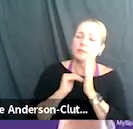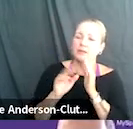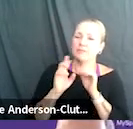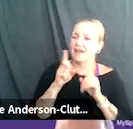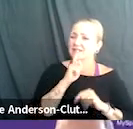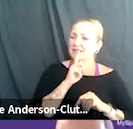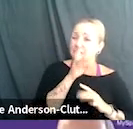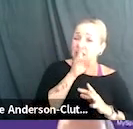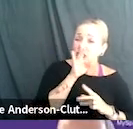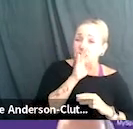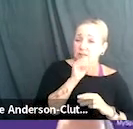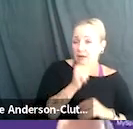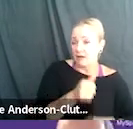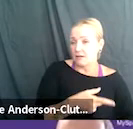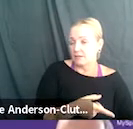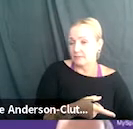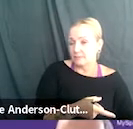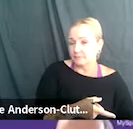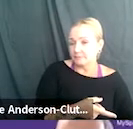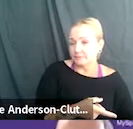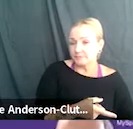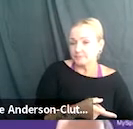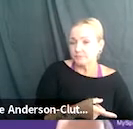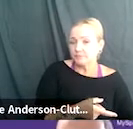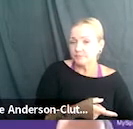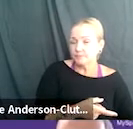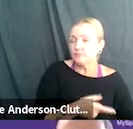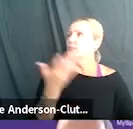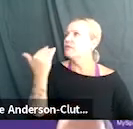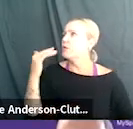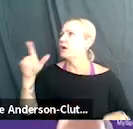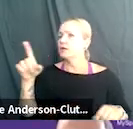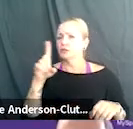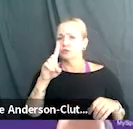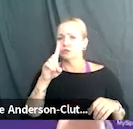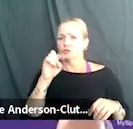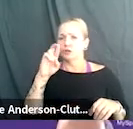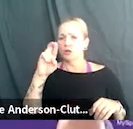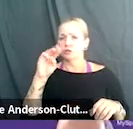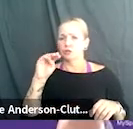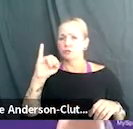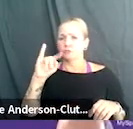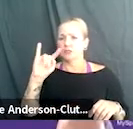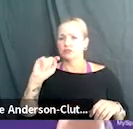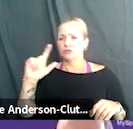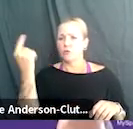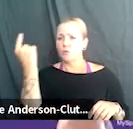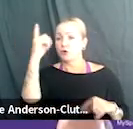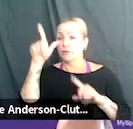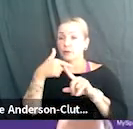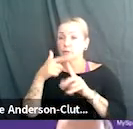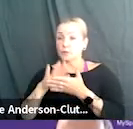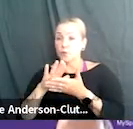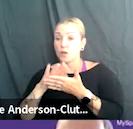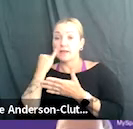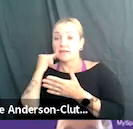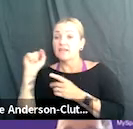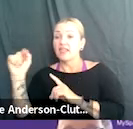Claire Mitchell raised, I wonder if they had many prompts built into the structured school problem or the structured school day that were suddenly lost in